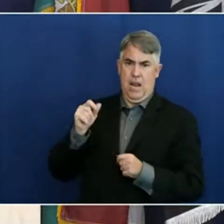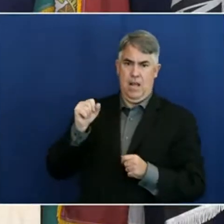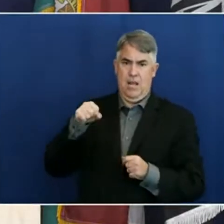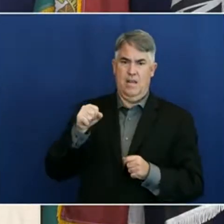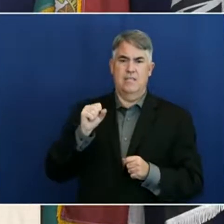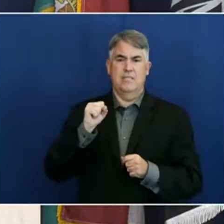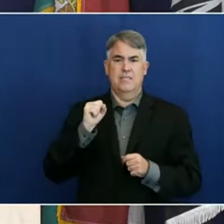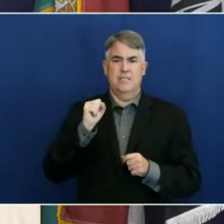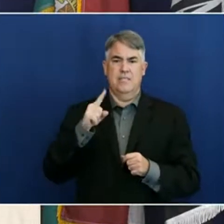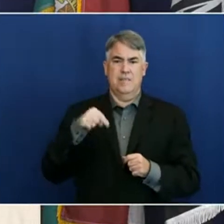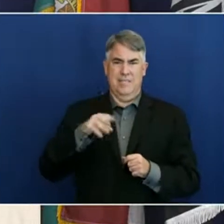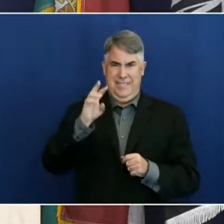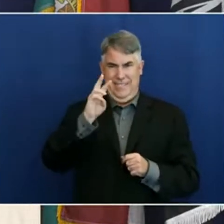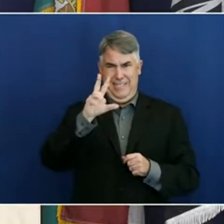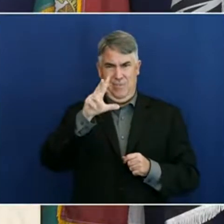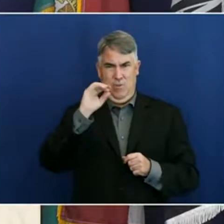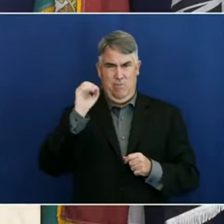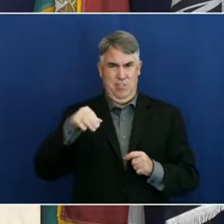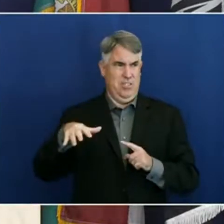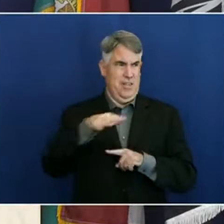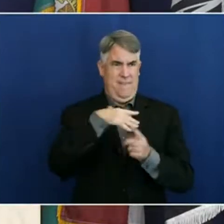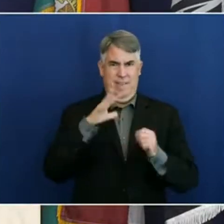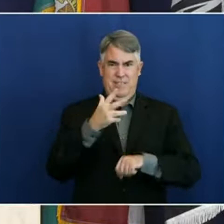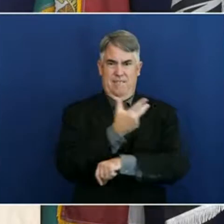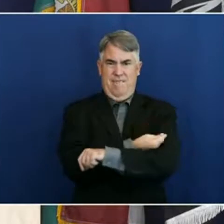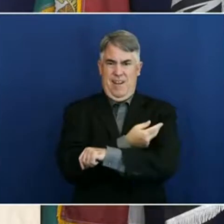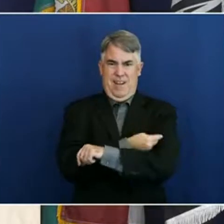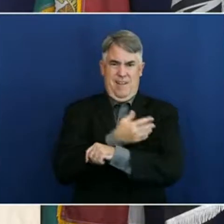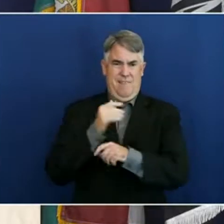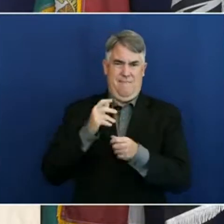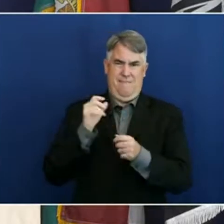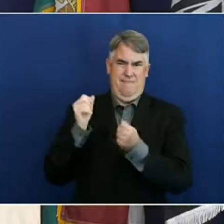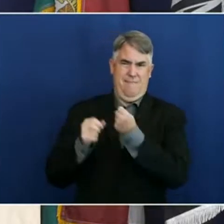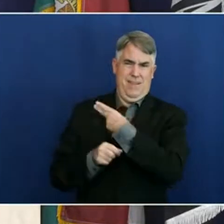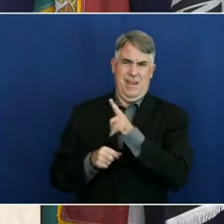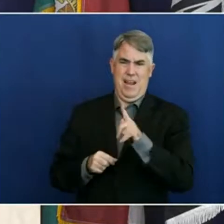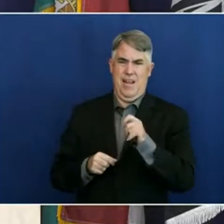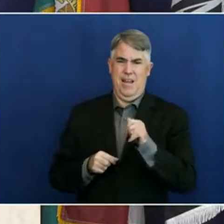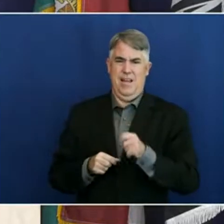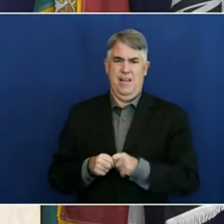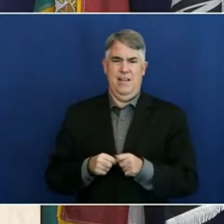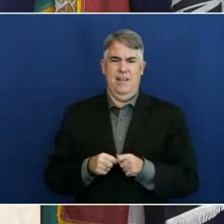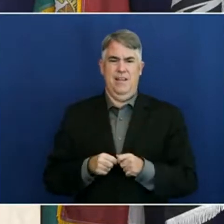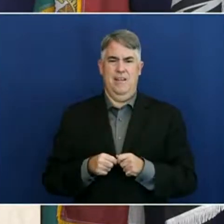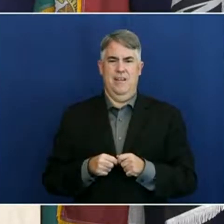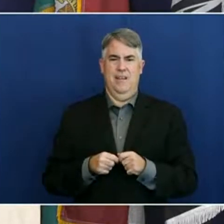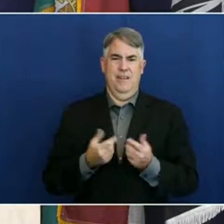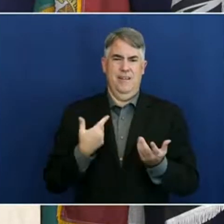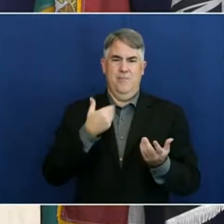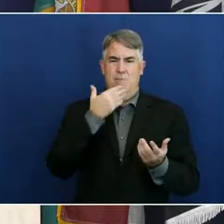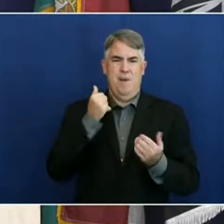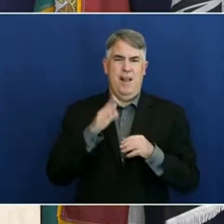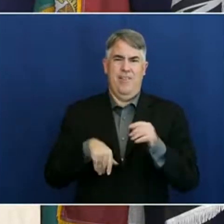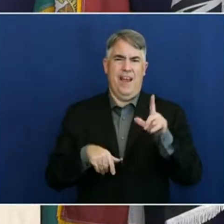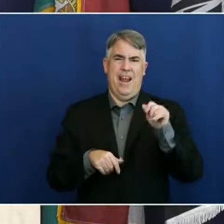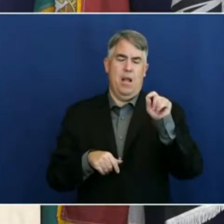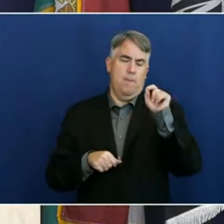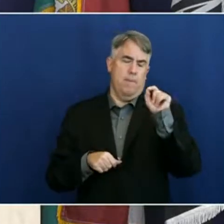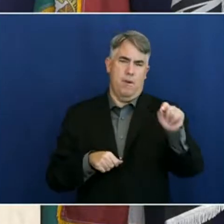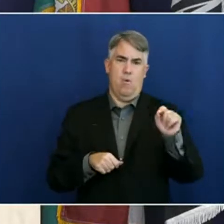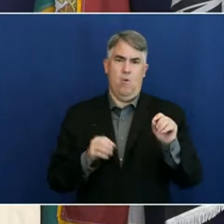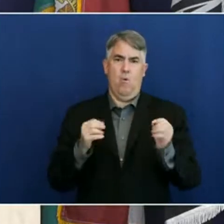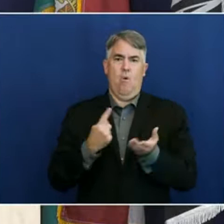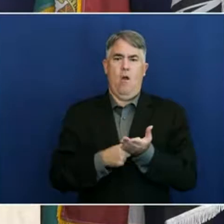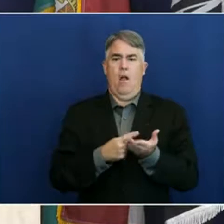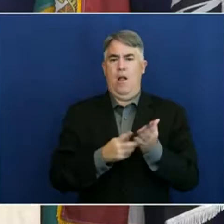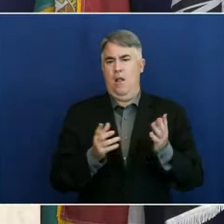That is significantly ahead of LA. And look, just in general, we're better than LA. We're a better place to live. Our traffic is less